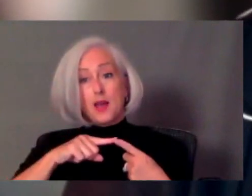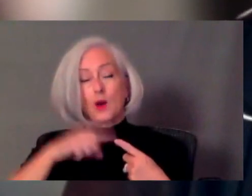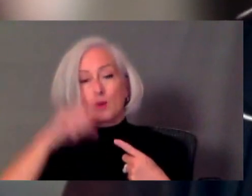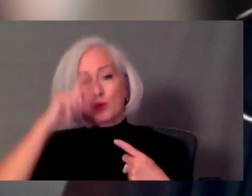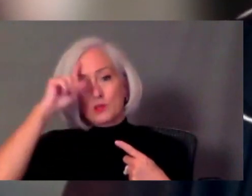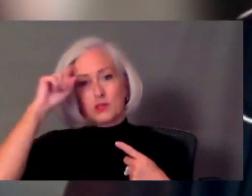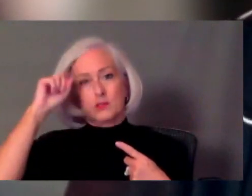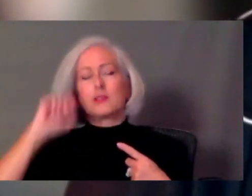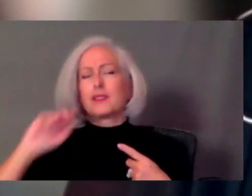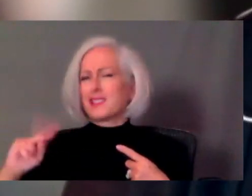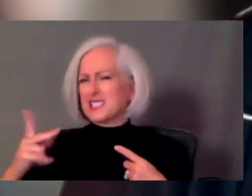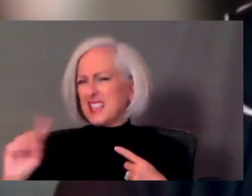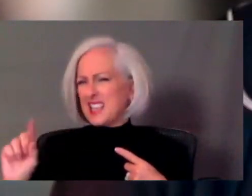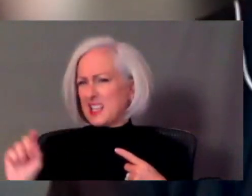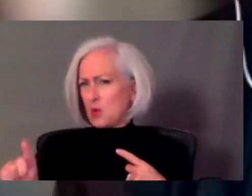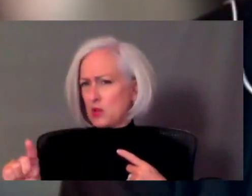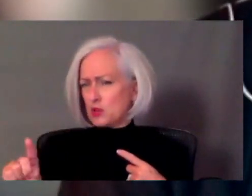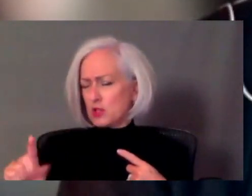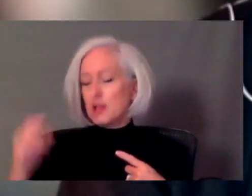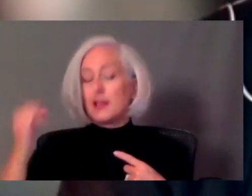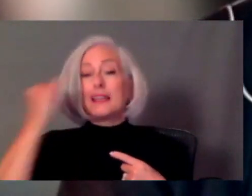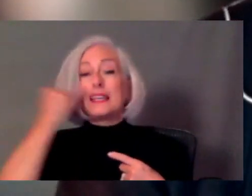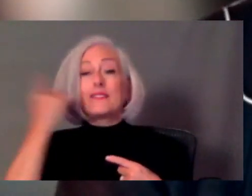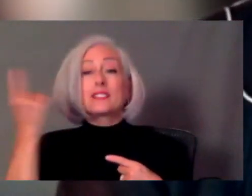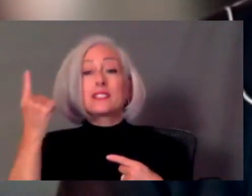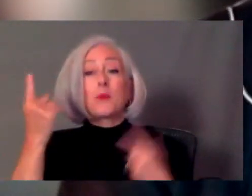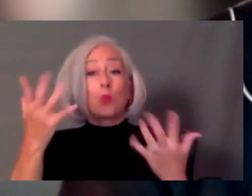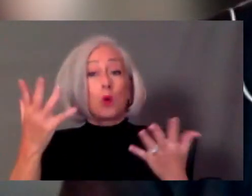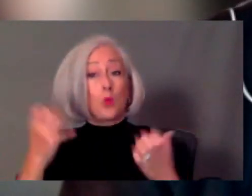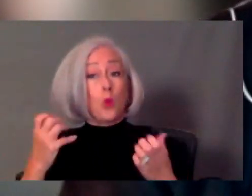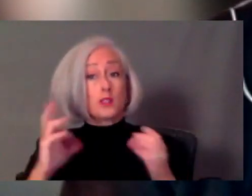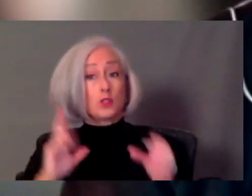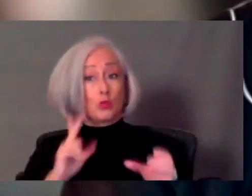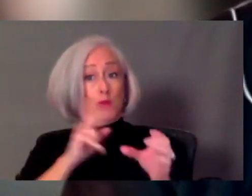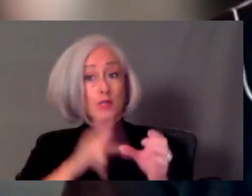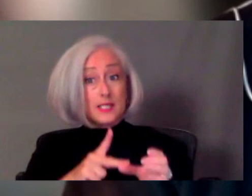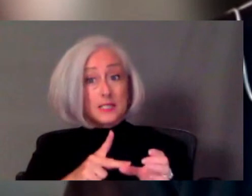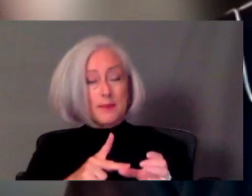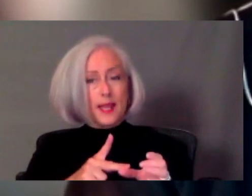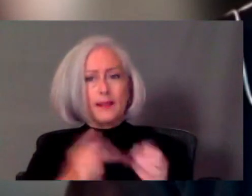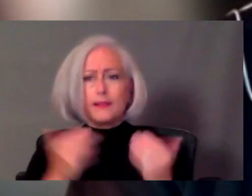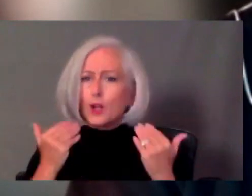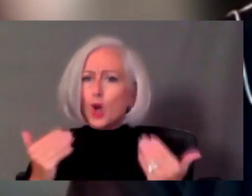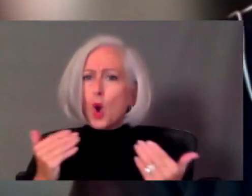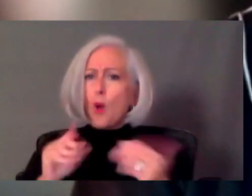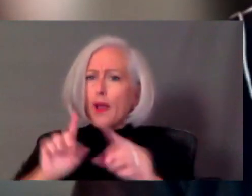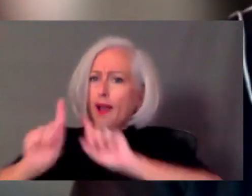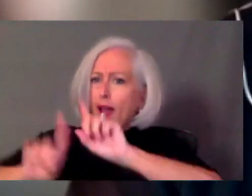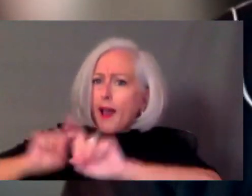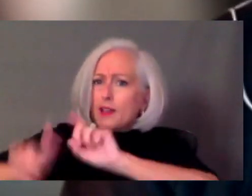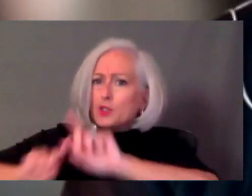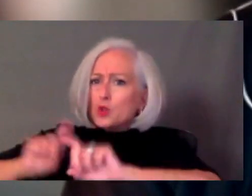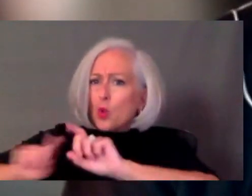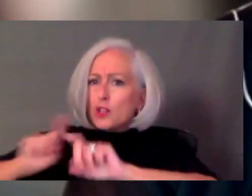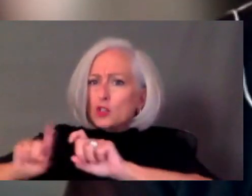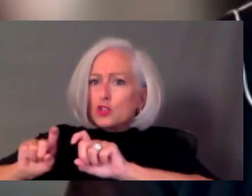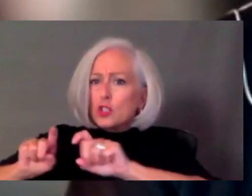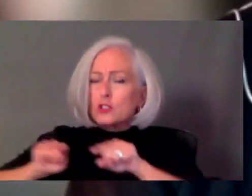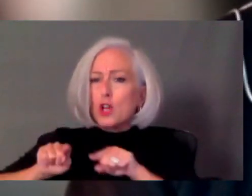I knew going in that at any time during that infusion, if I got worried or scared or felt